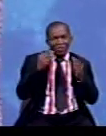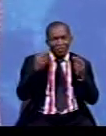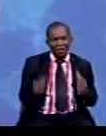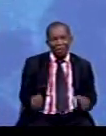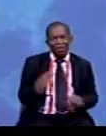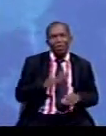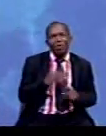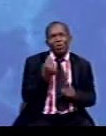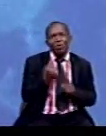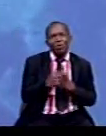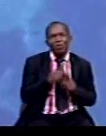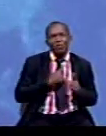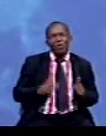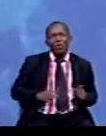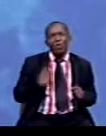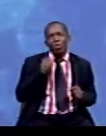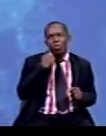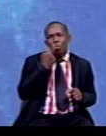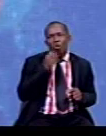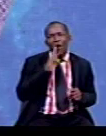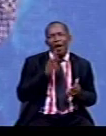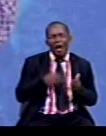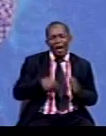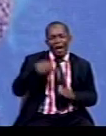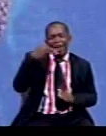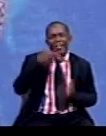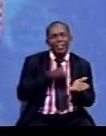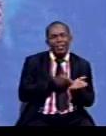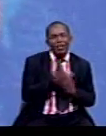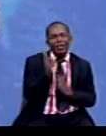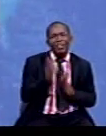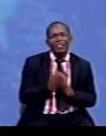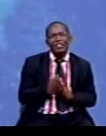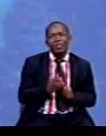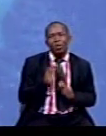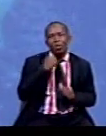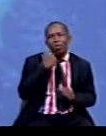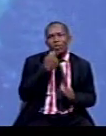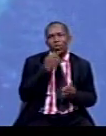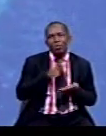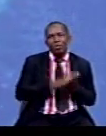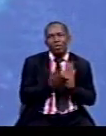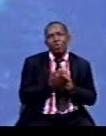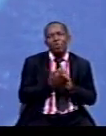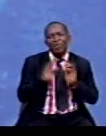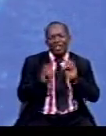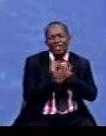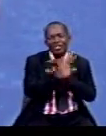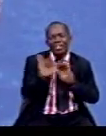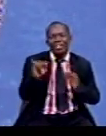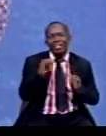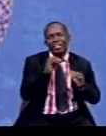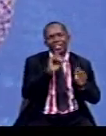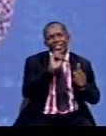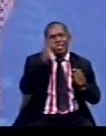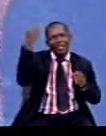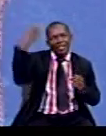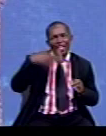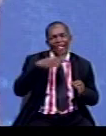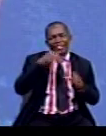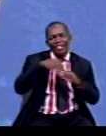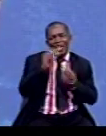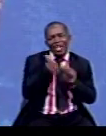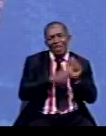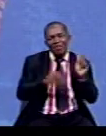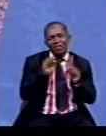will become the shining light in every society, the people that will love the peace of God and propagate